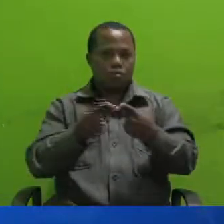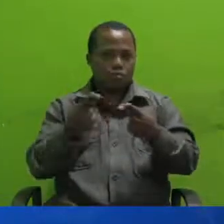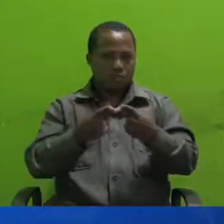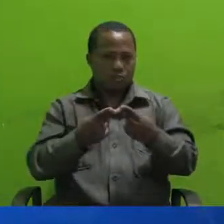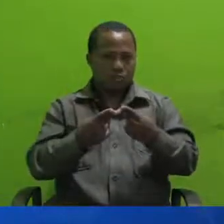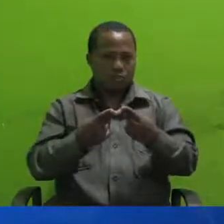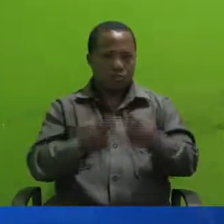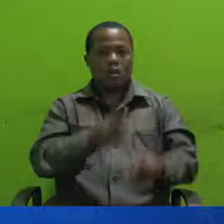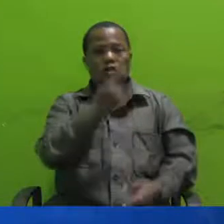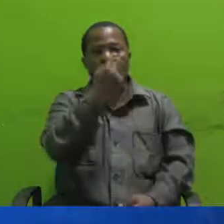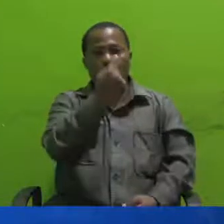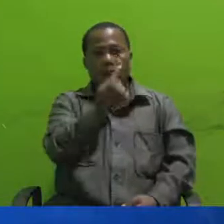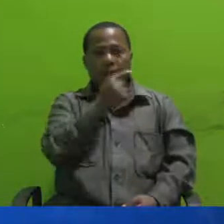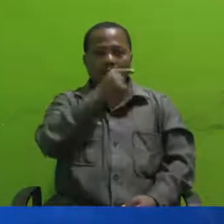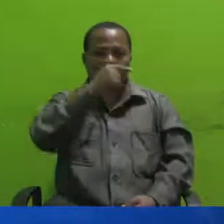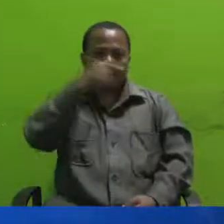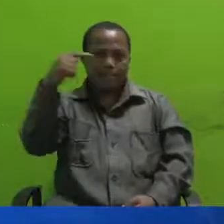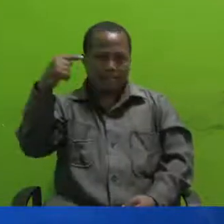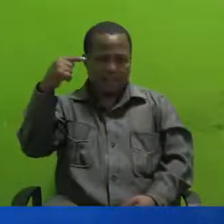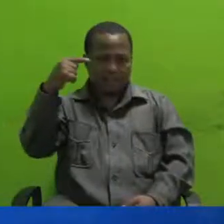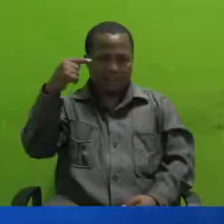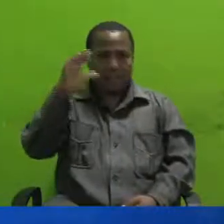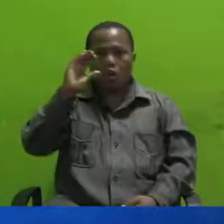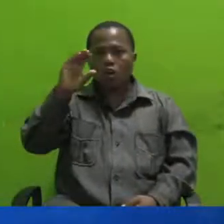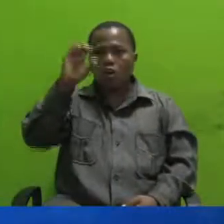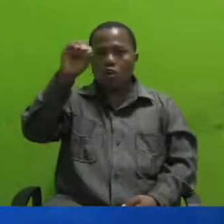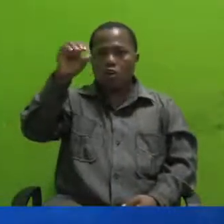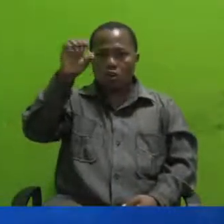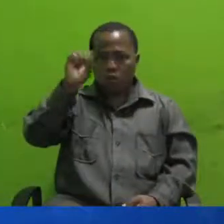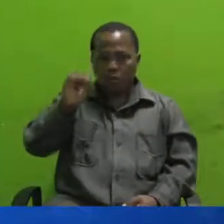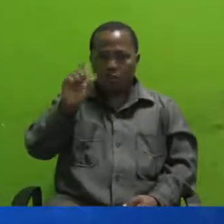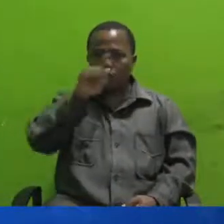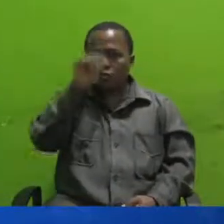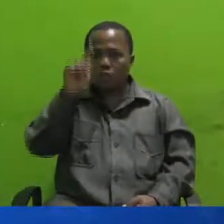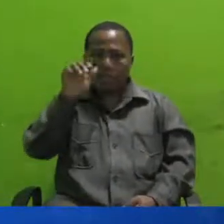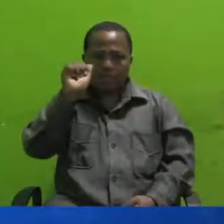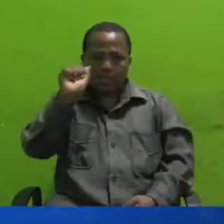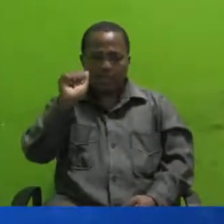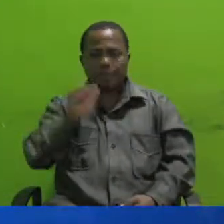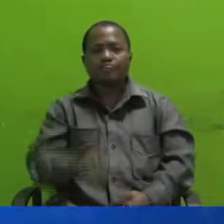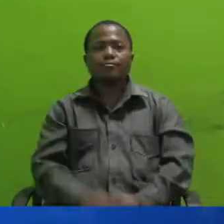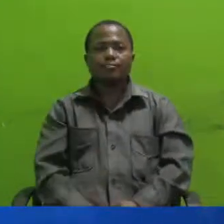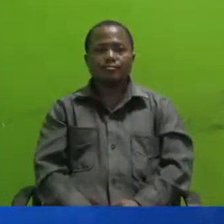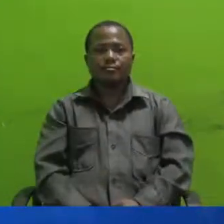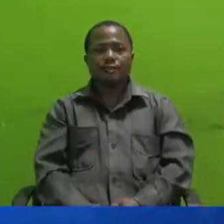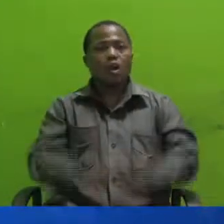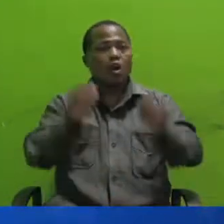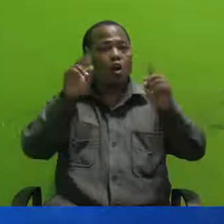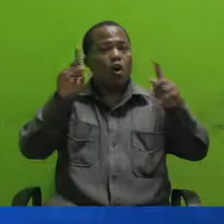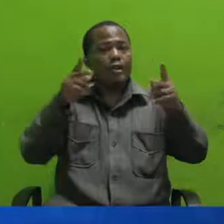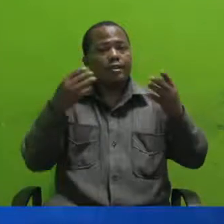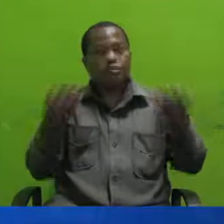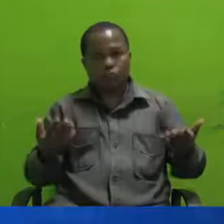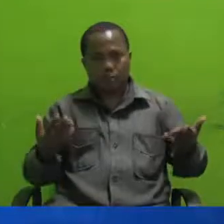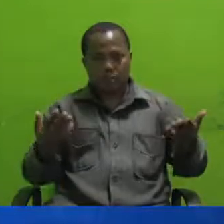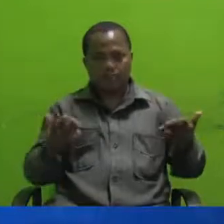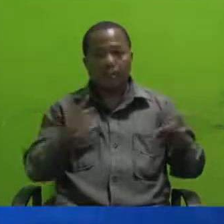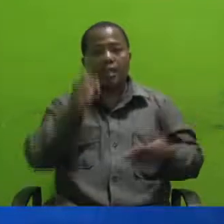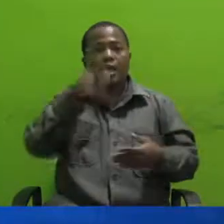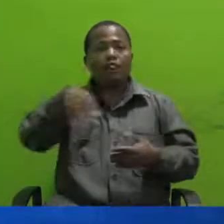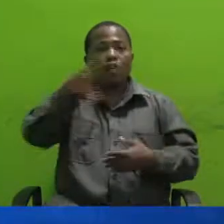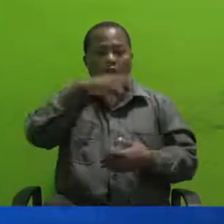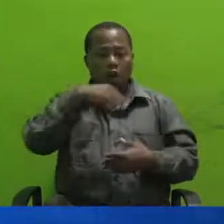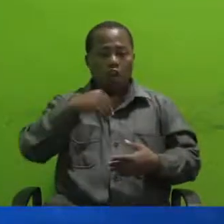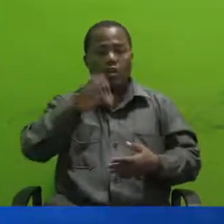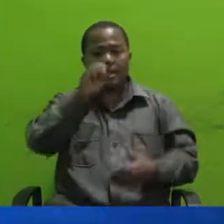equal to 1 minus cos squared A. Okay, so if